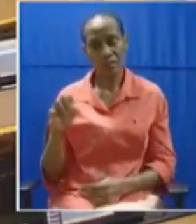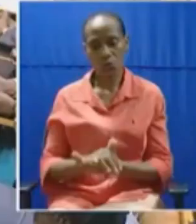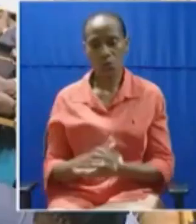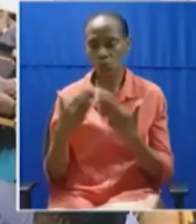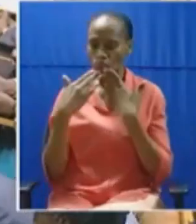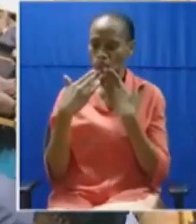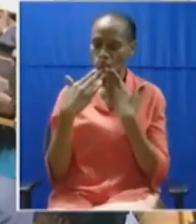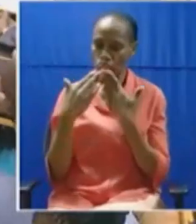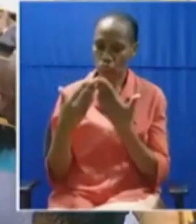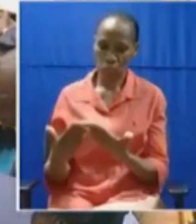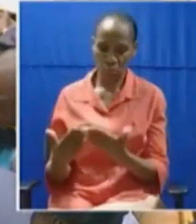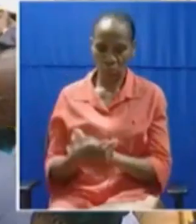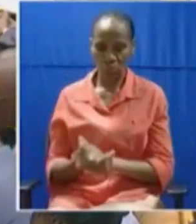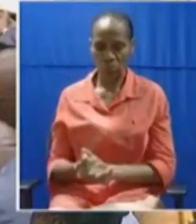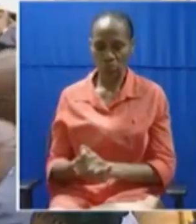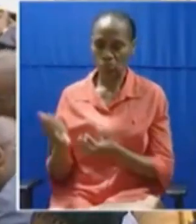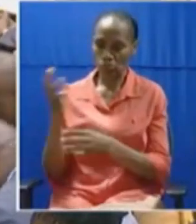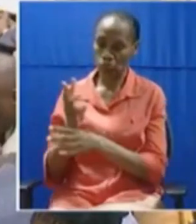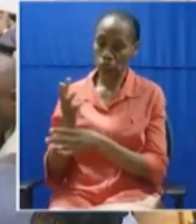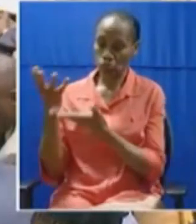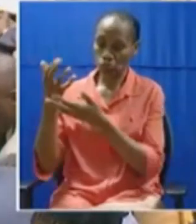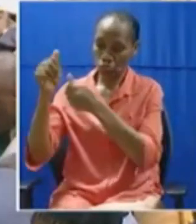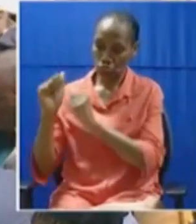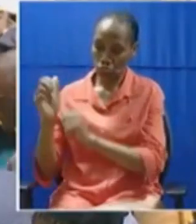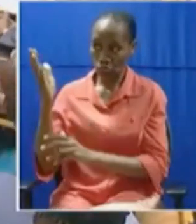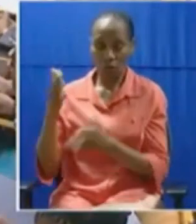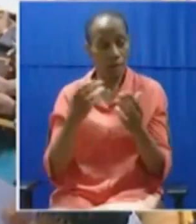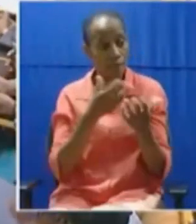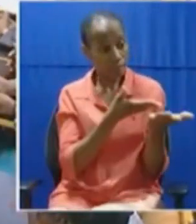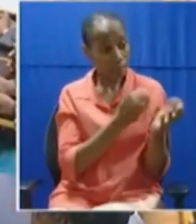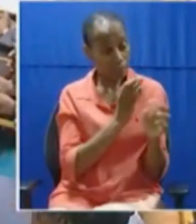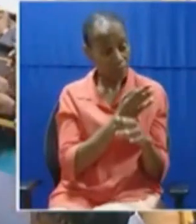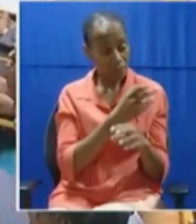Thank you very much, Madam House Chairperson, Mr. President.